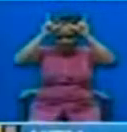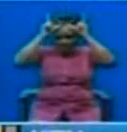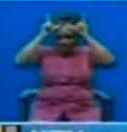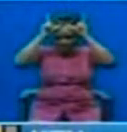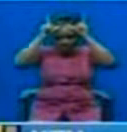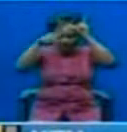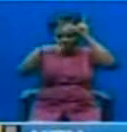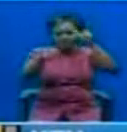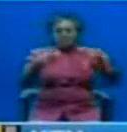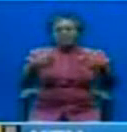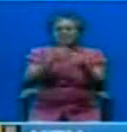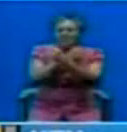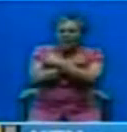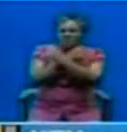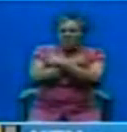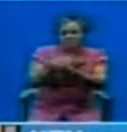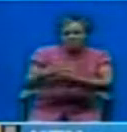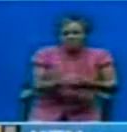She loved it very much.